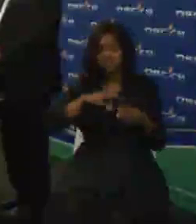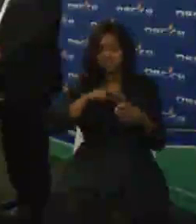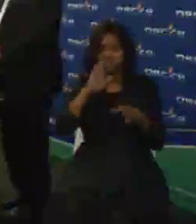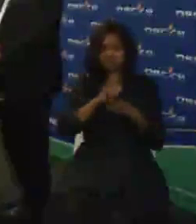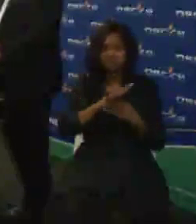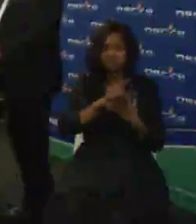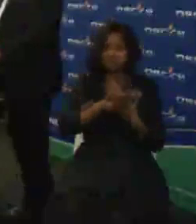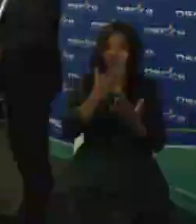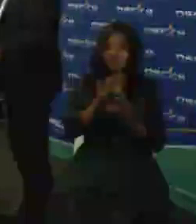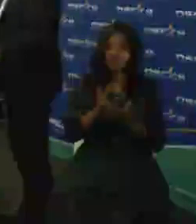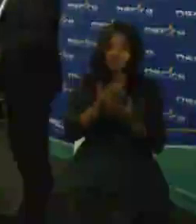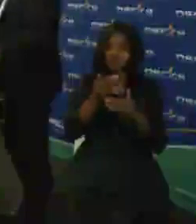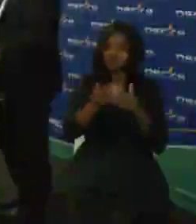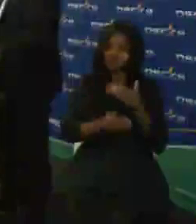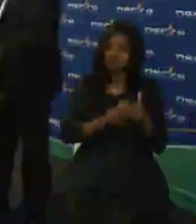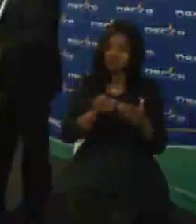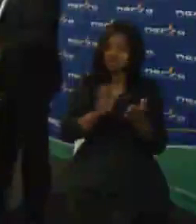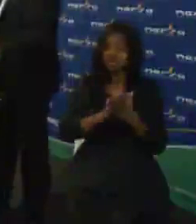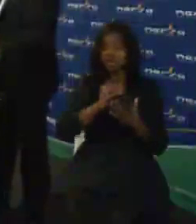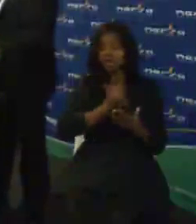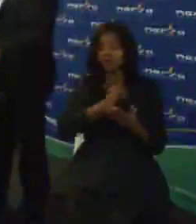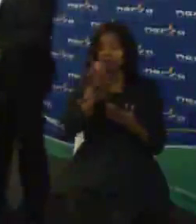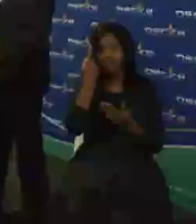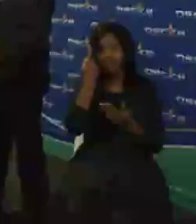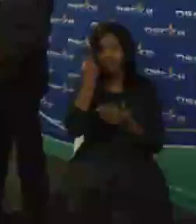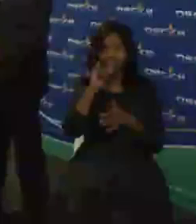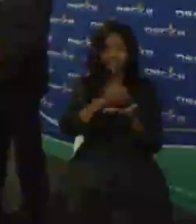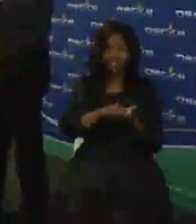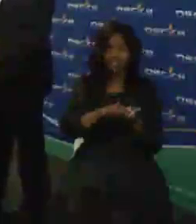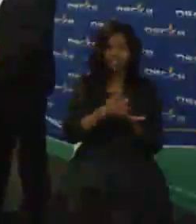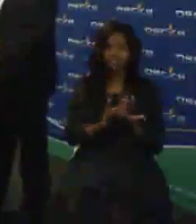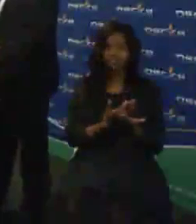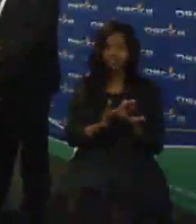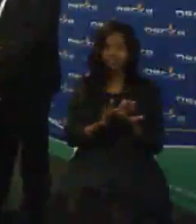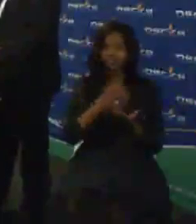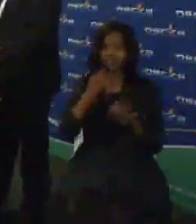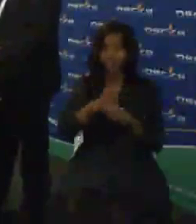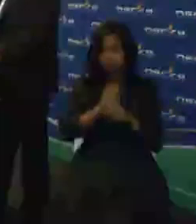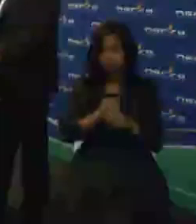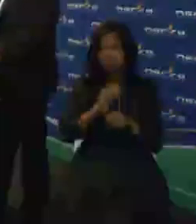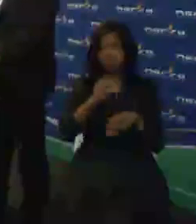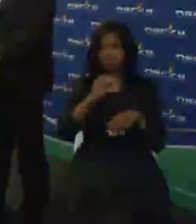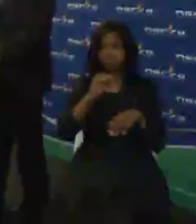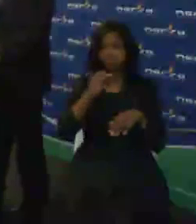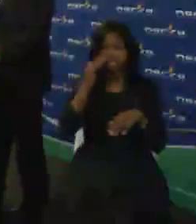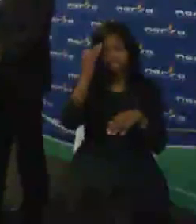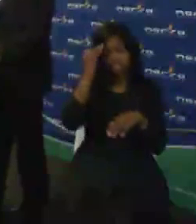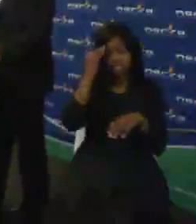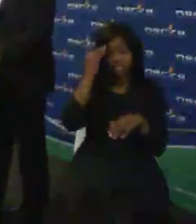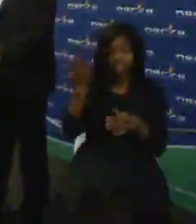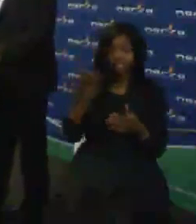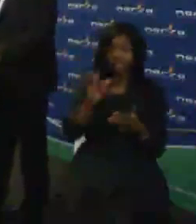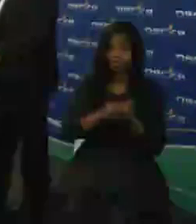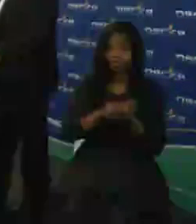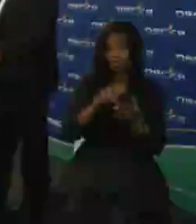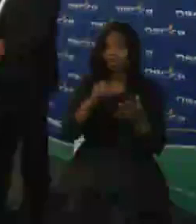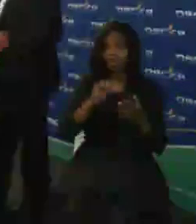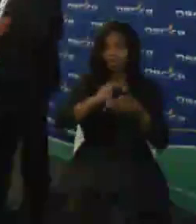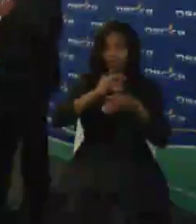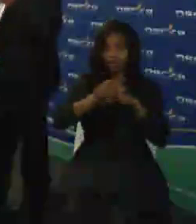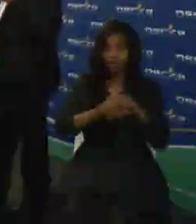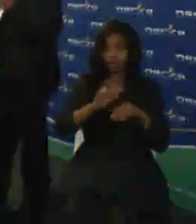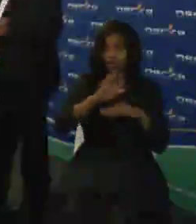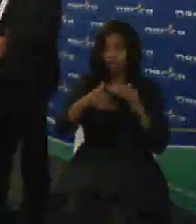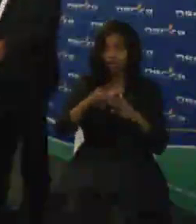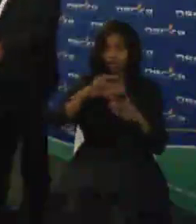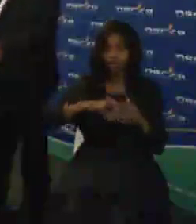process. Now, our understanding is that it makes more common sense to recover your